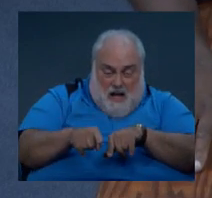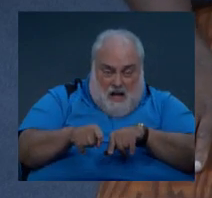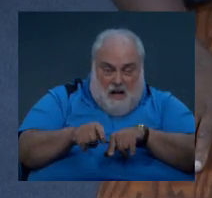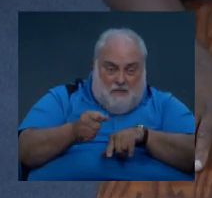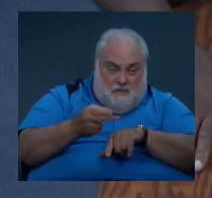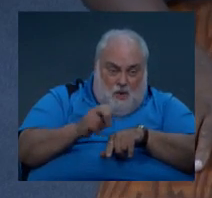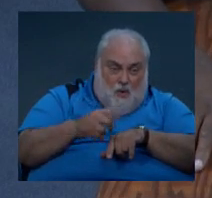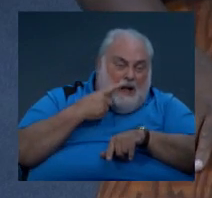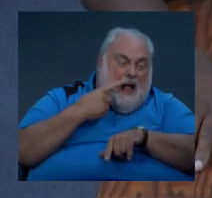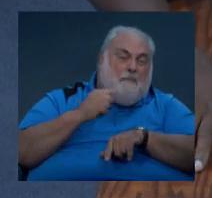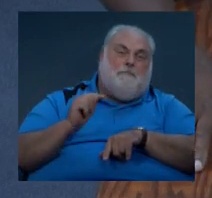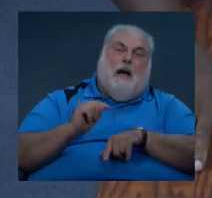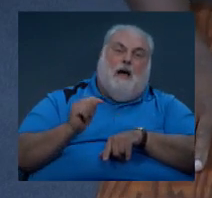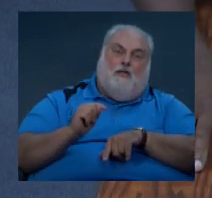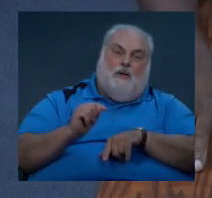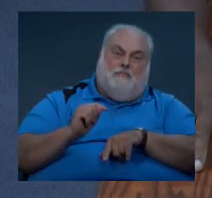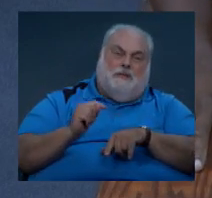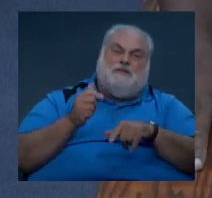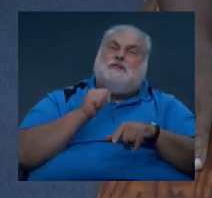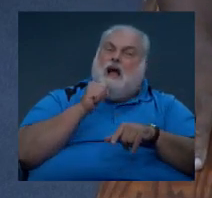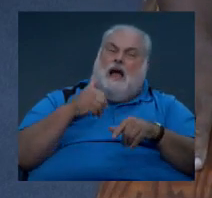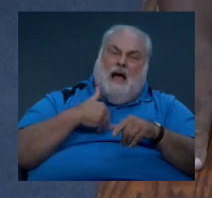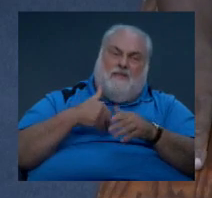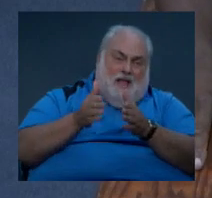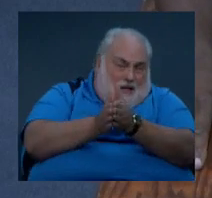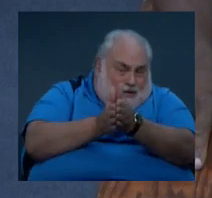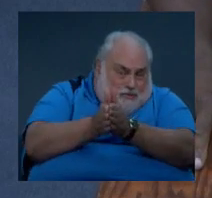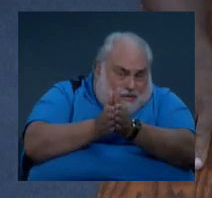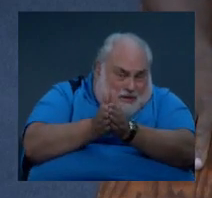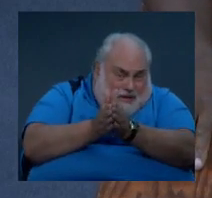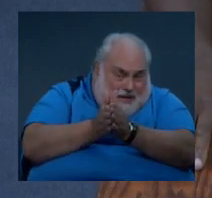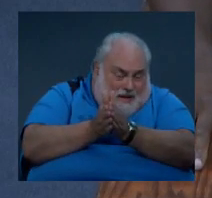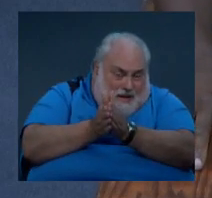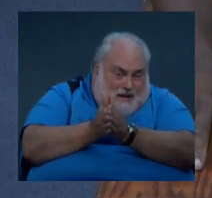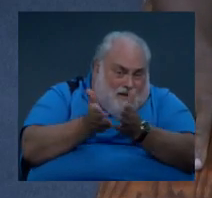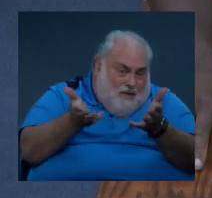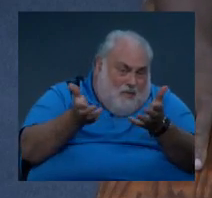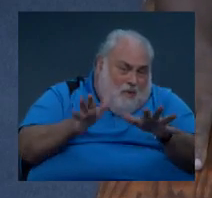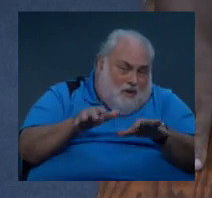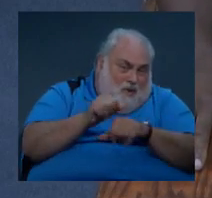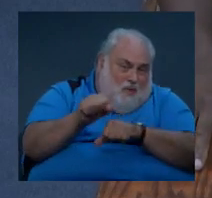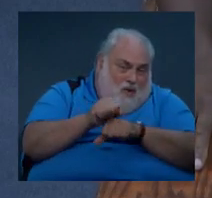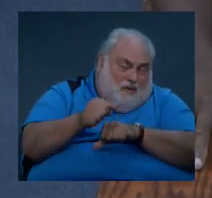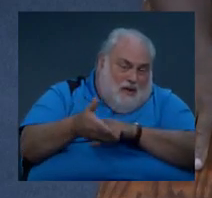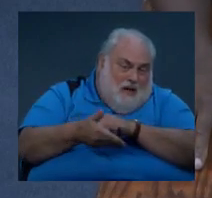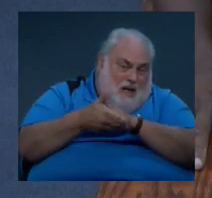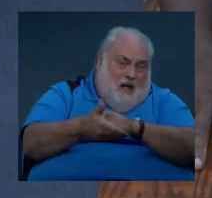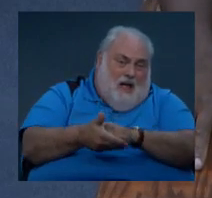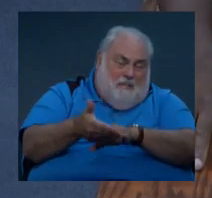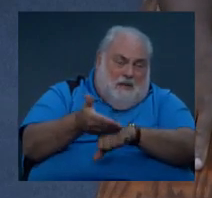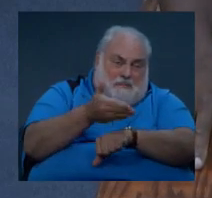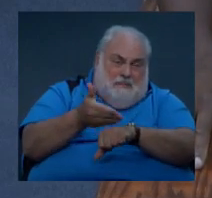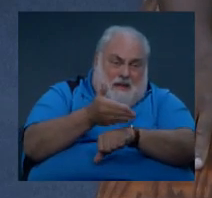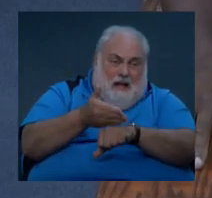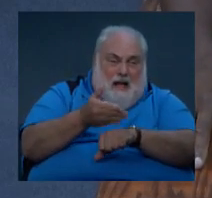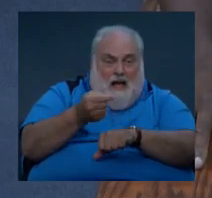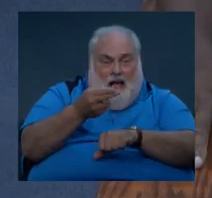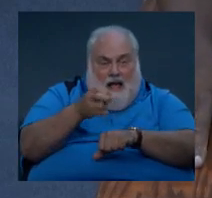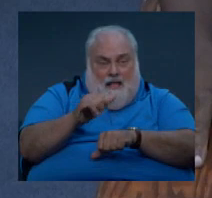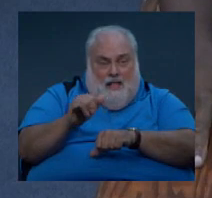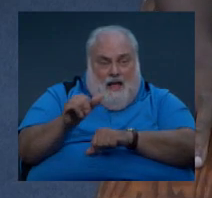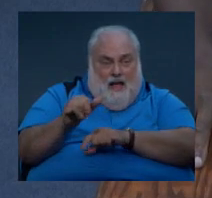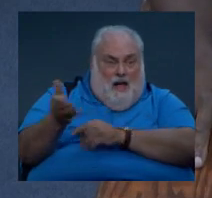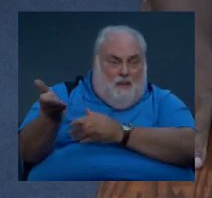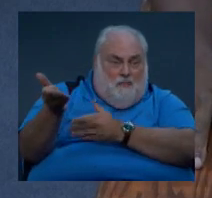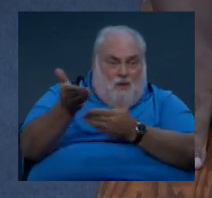a bathroom amenities, but she don't have the energy and does no longer want to work to build the community that they said they brought it